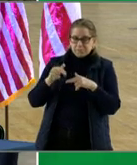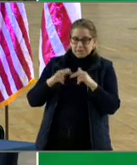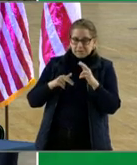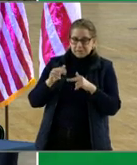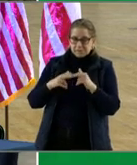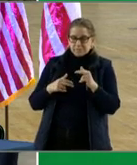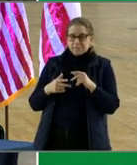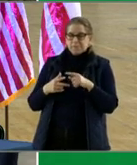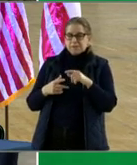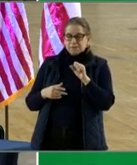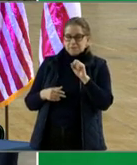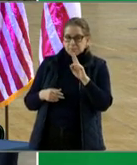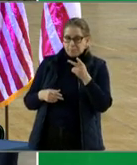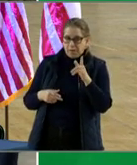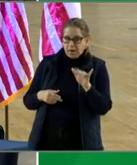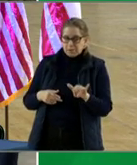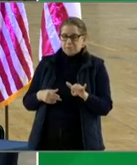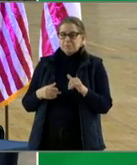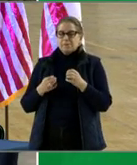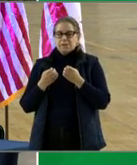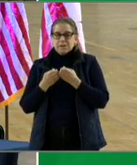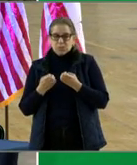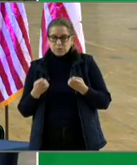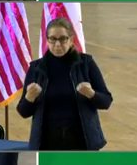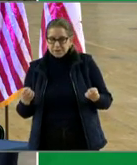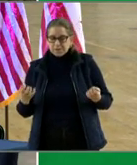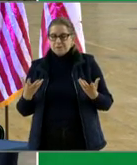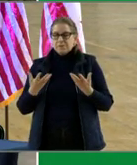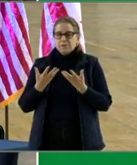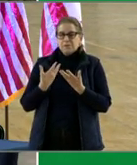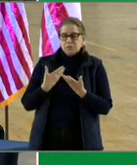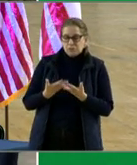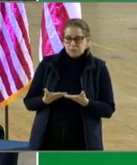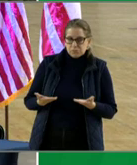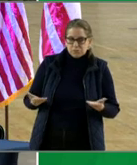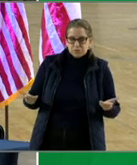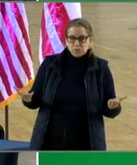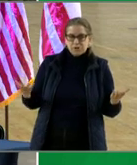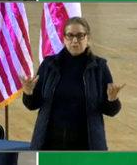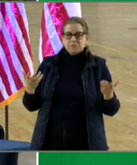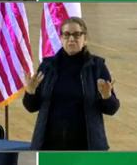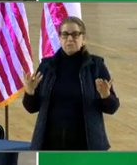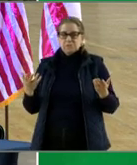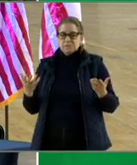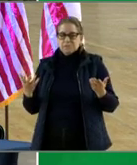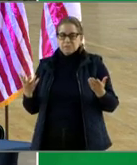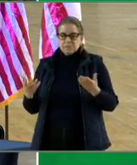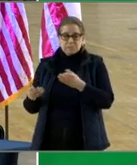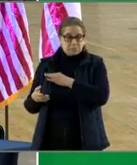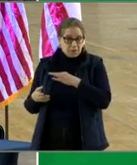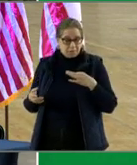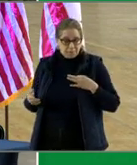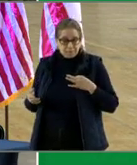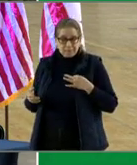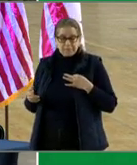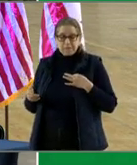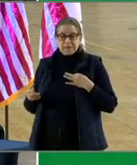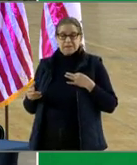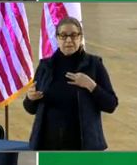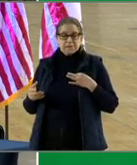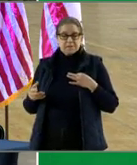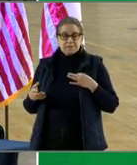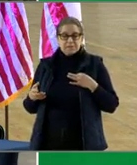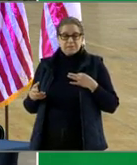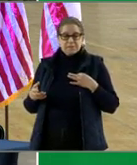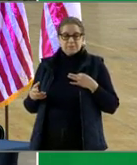which also includes equipment and commodities, and the staffing. So all 3 of those go into, as we say, you see